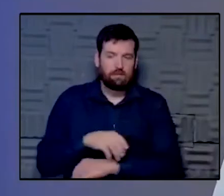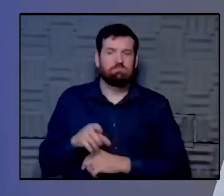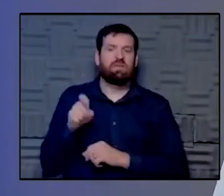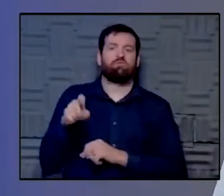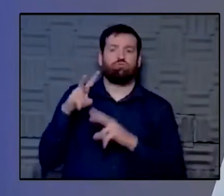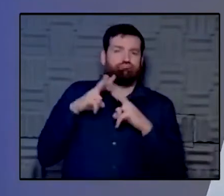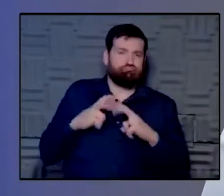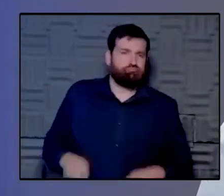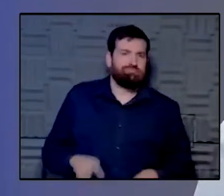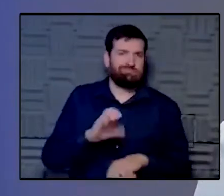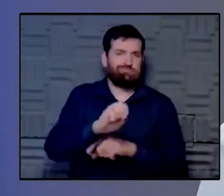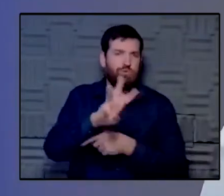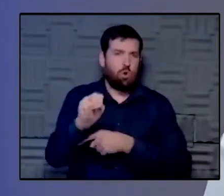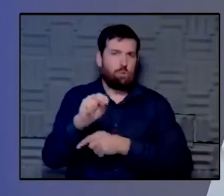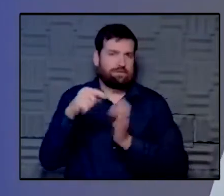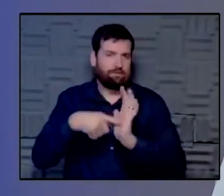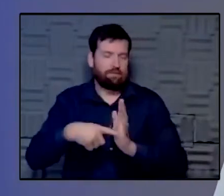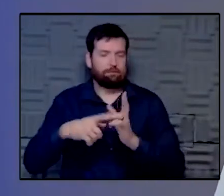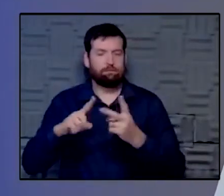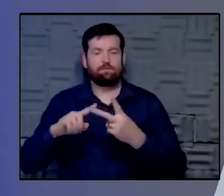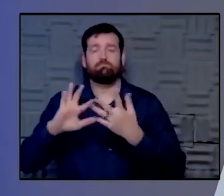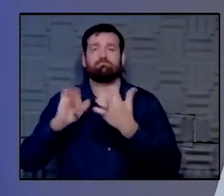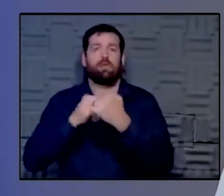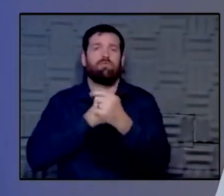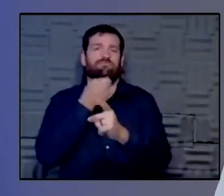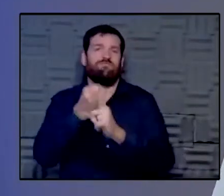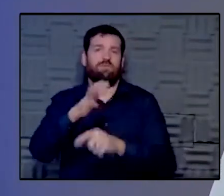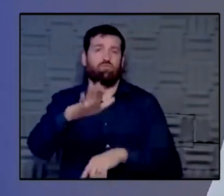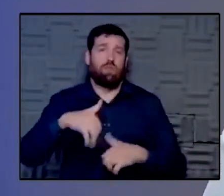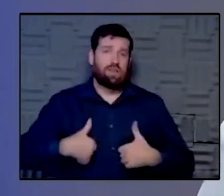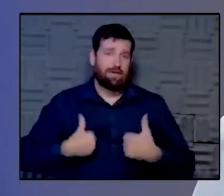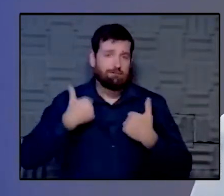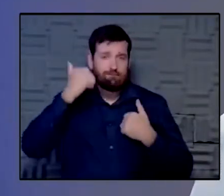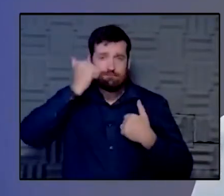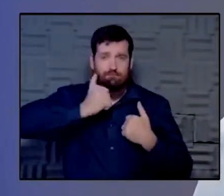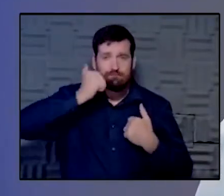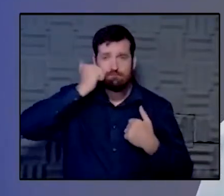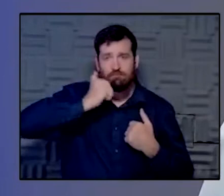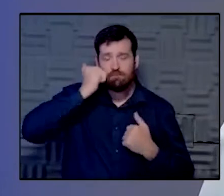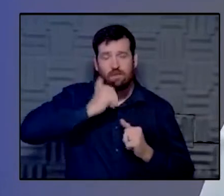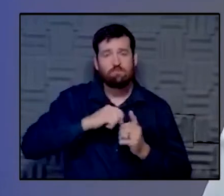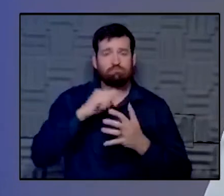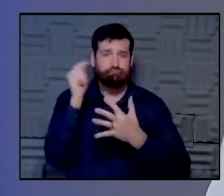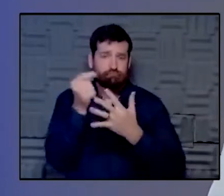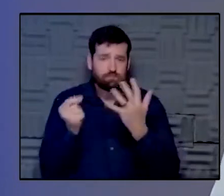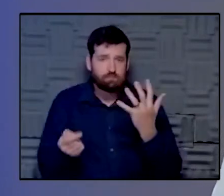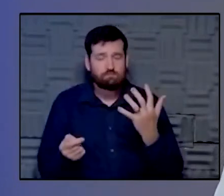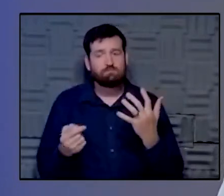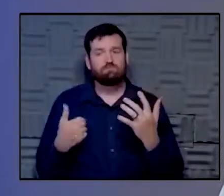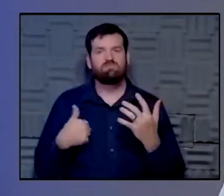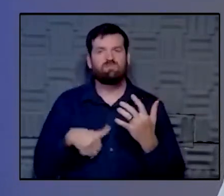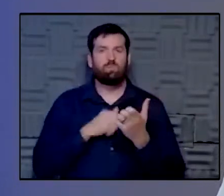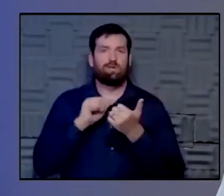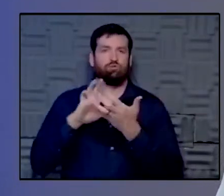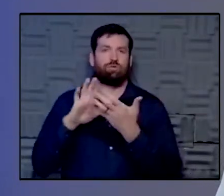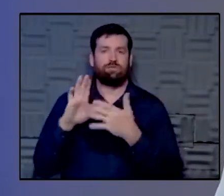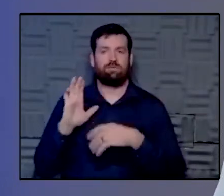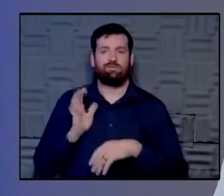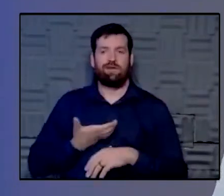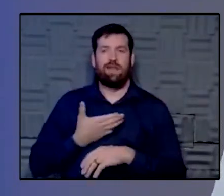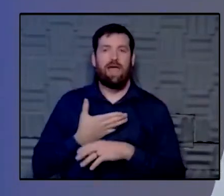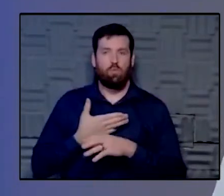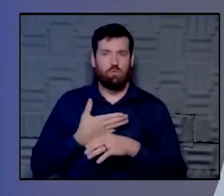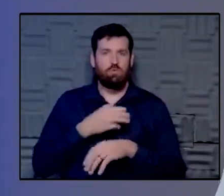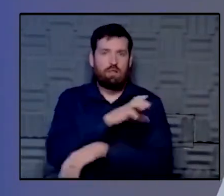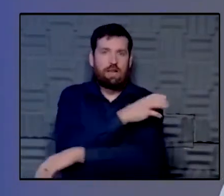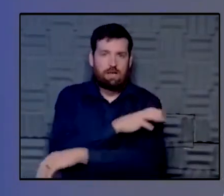your symptoms, how is it affecting your daily life. Those are things that we address in our